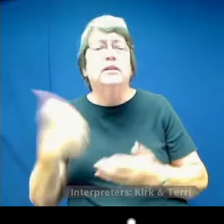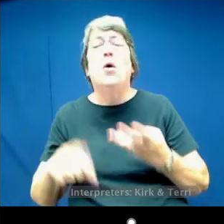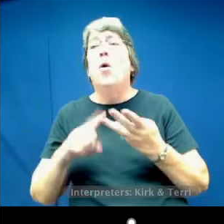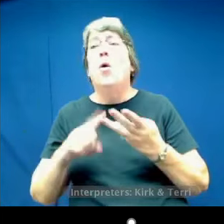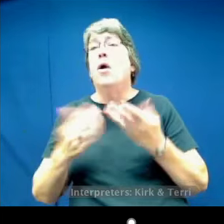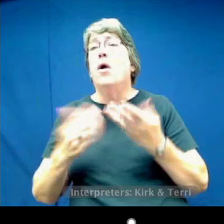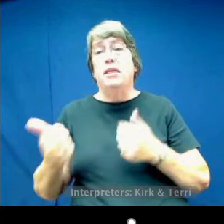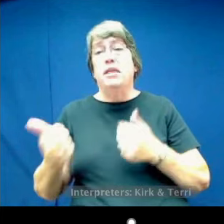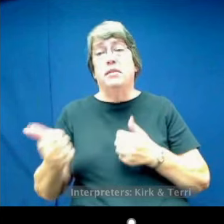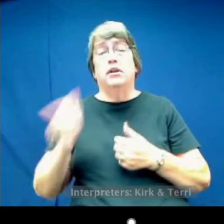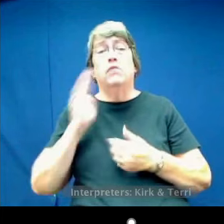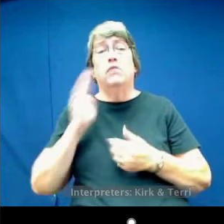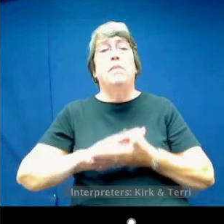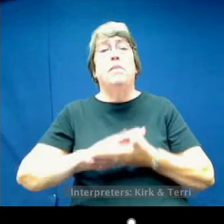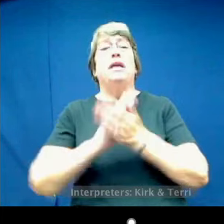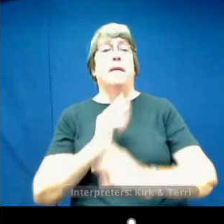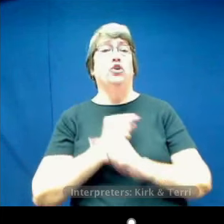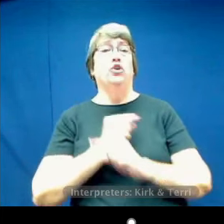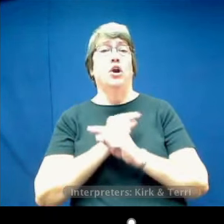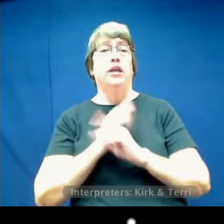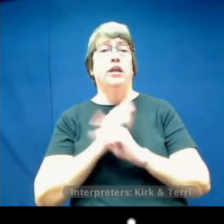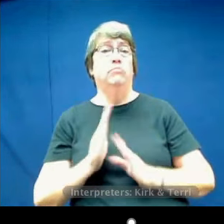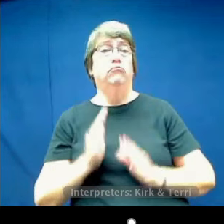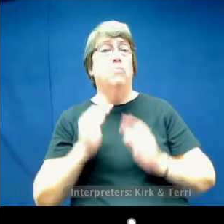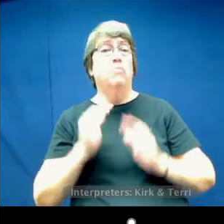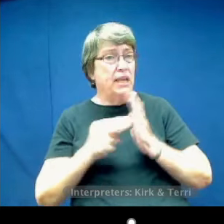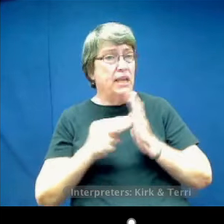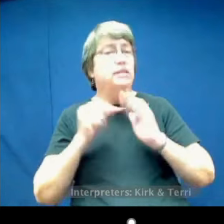can actually make decisions for the child.